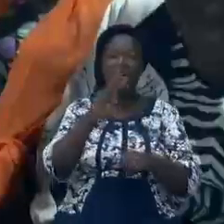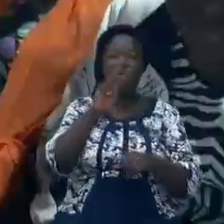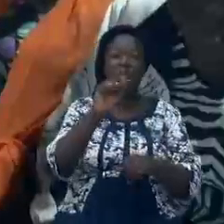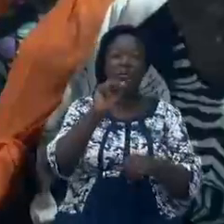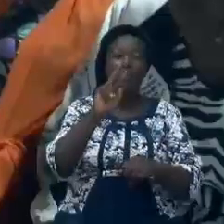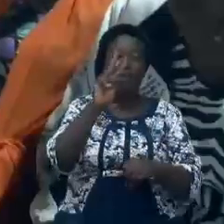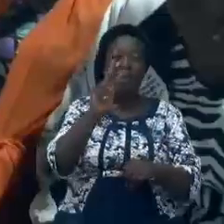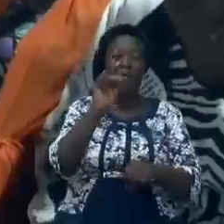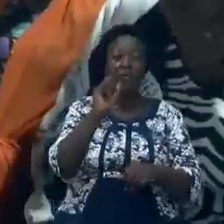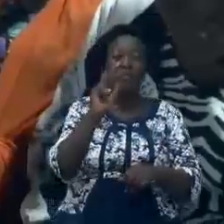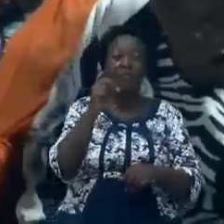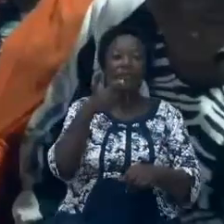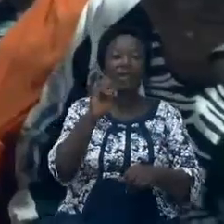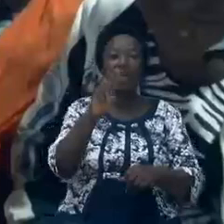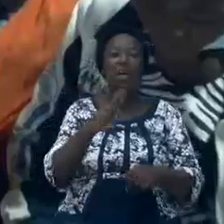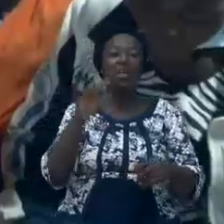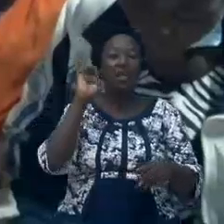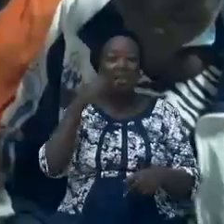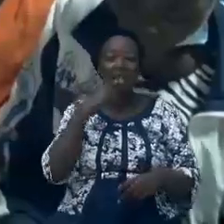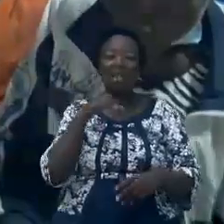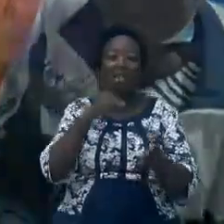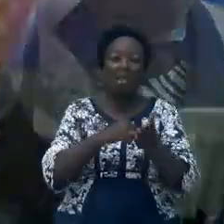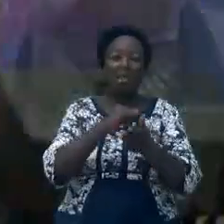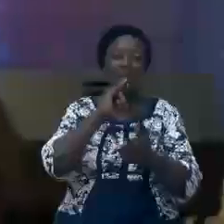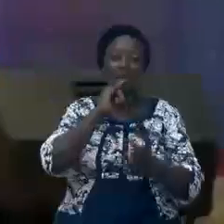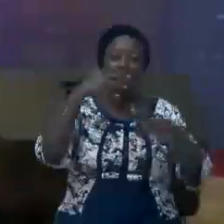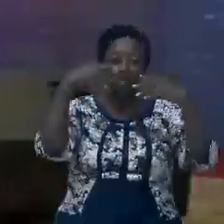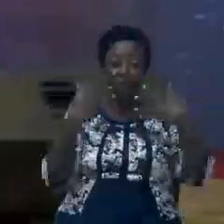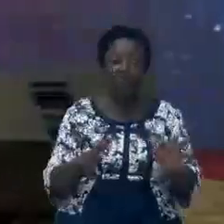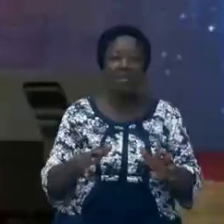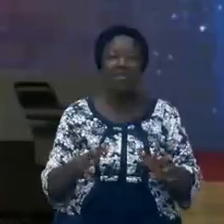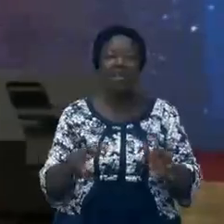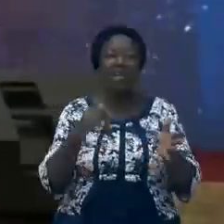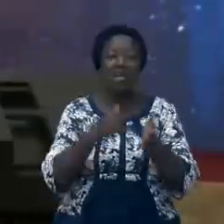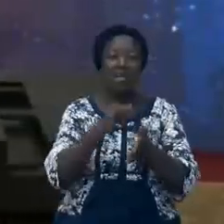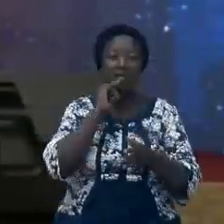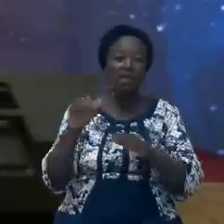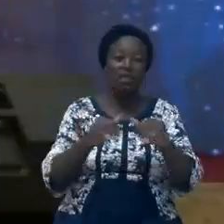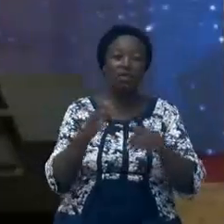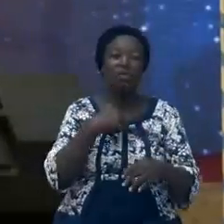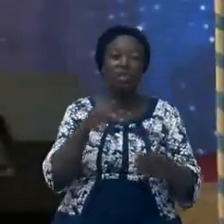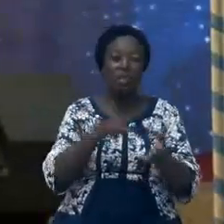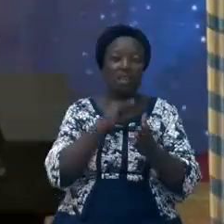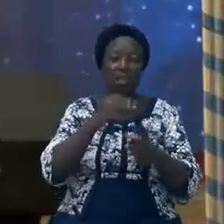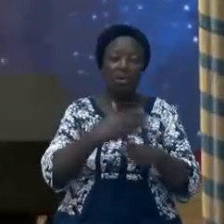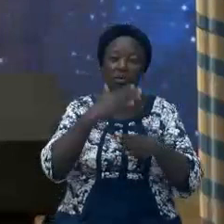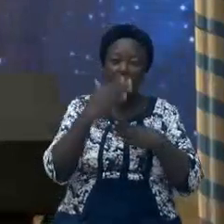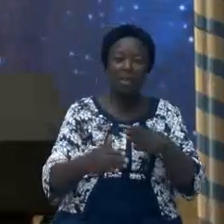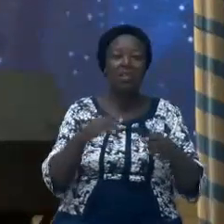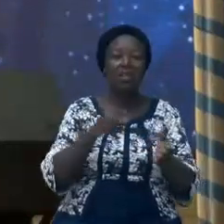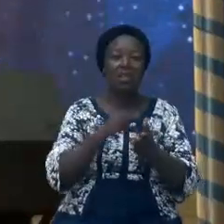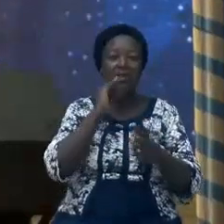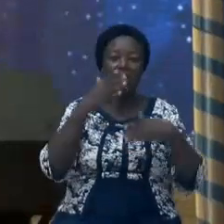had received the vinegar, he said, it is finished. It's done.